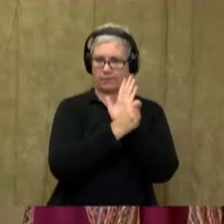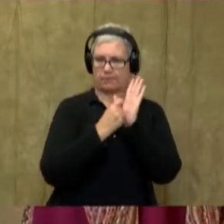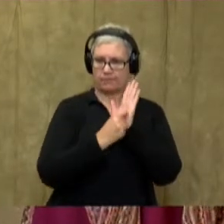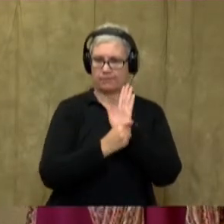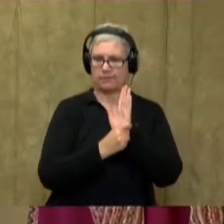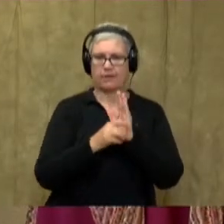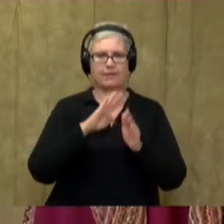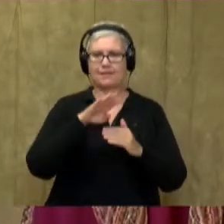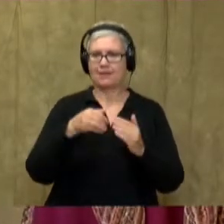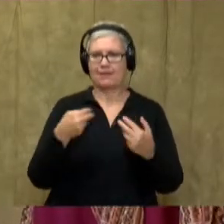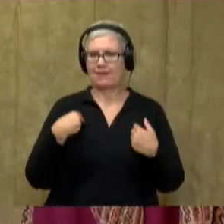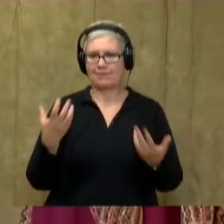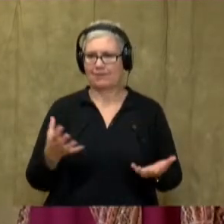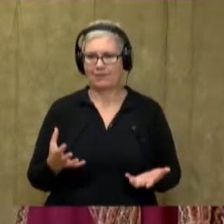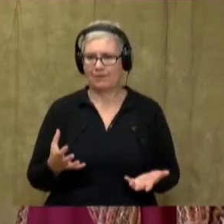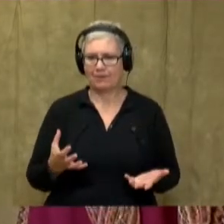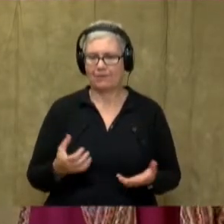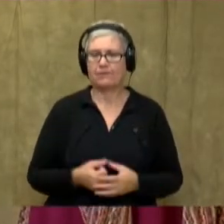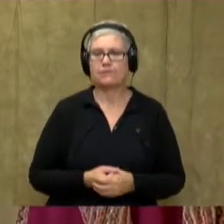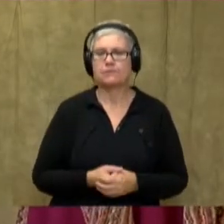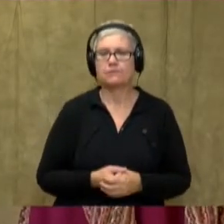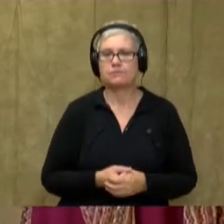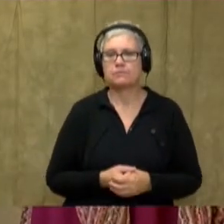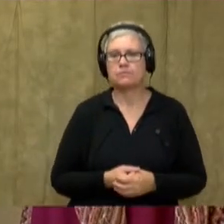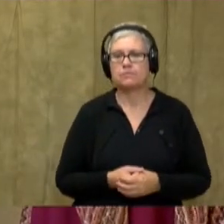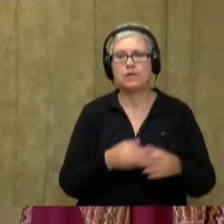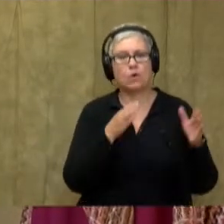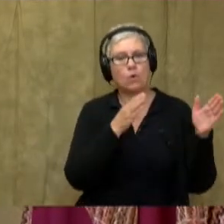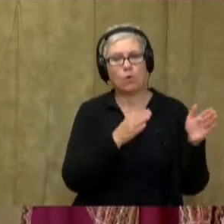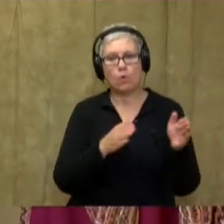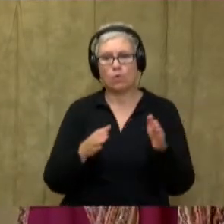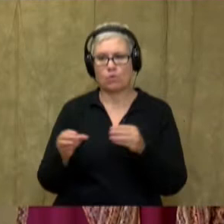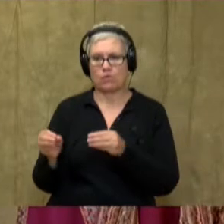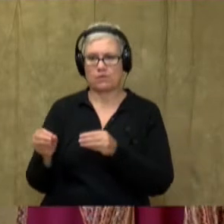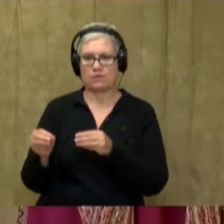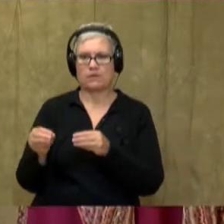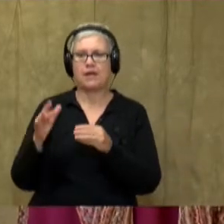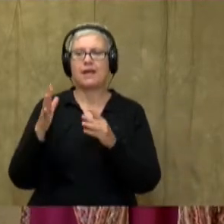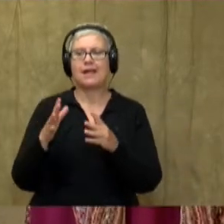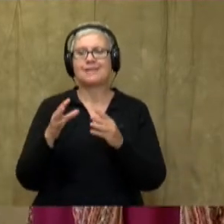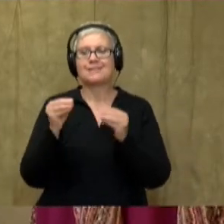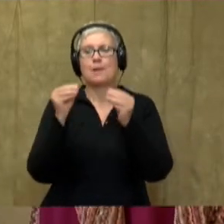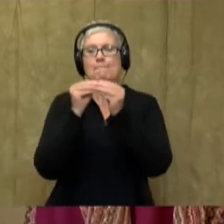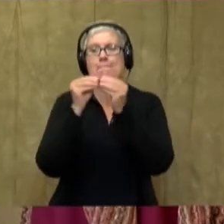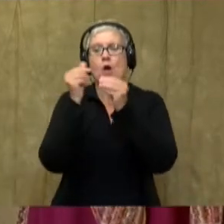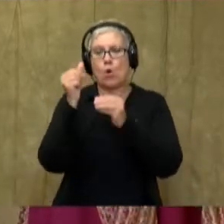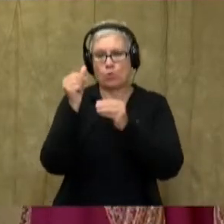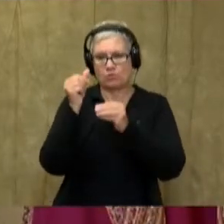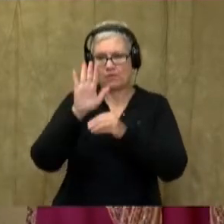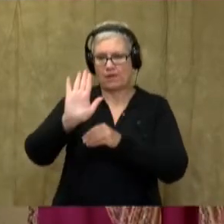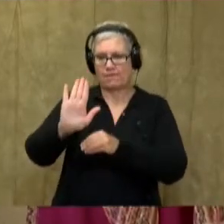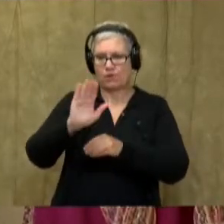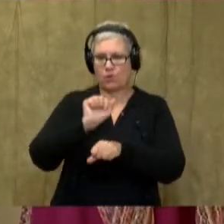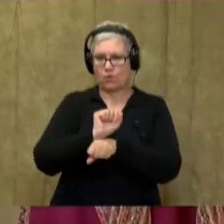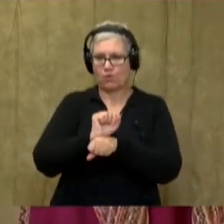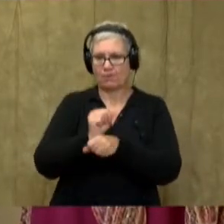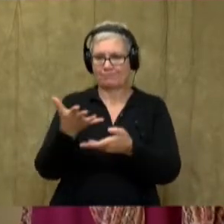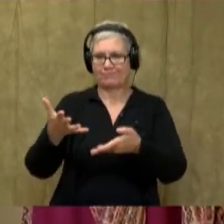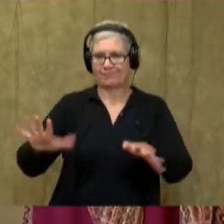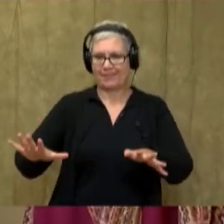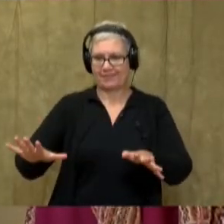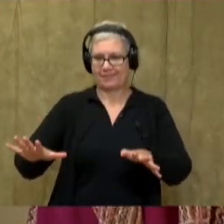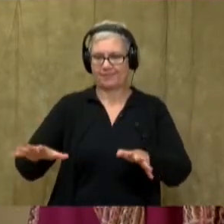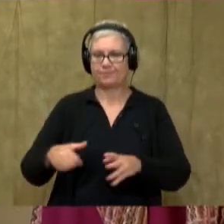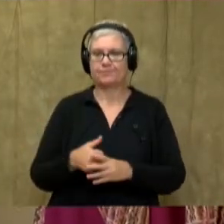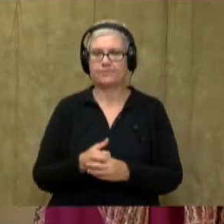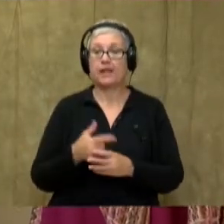going to have to do. So organization is the majority of your work done. Okay, and this is